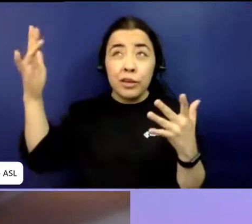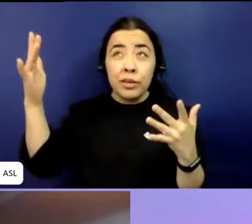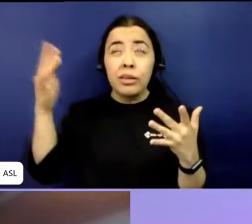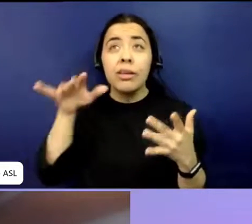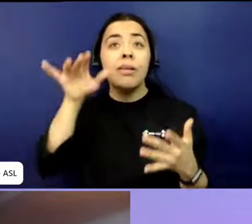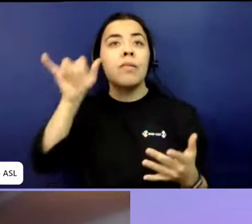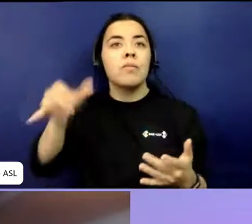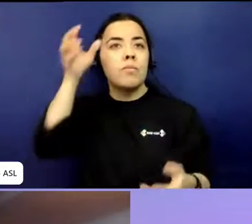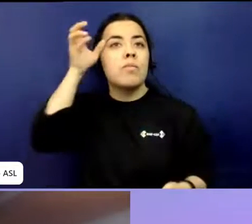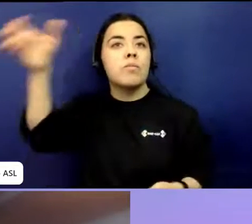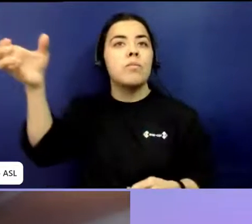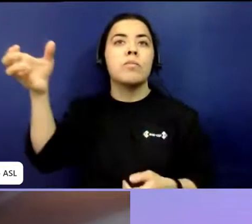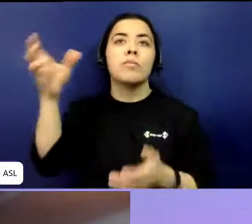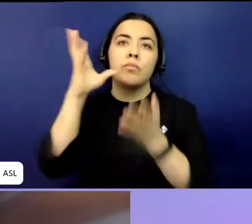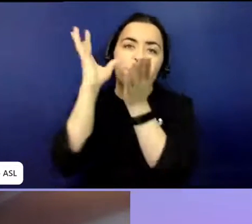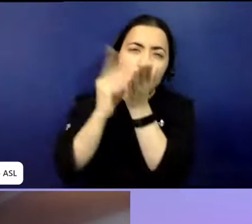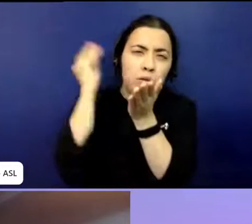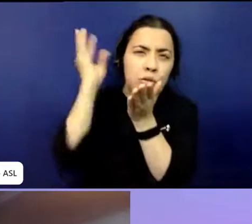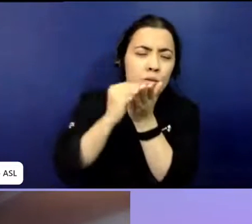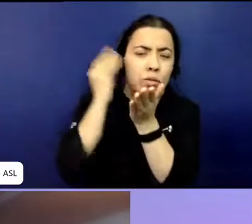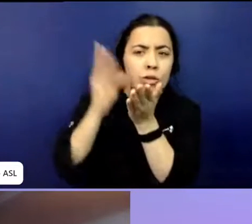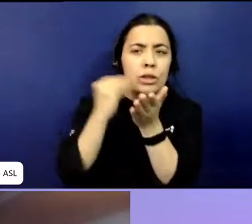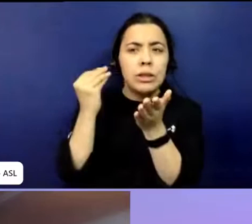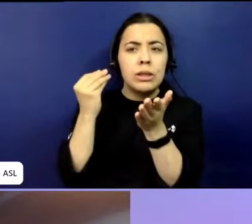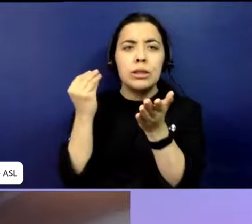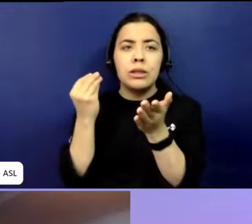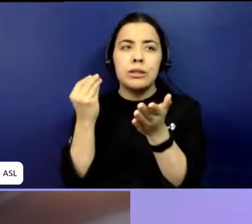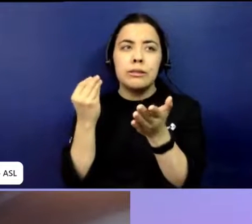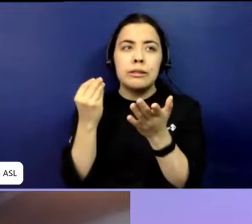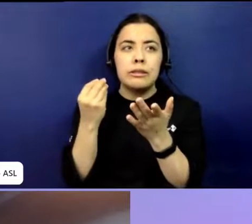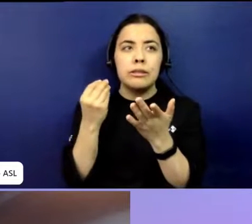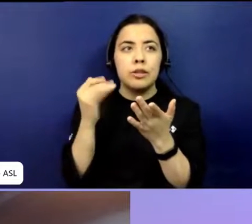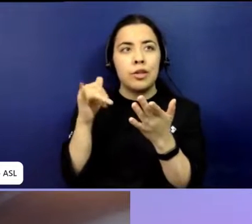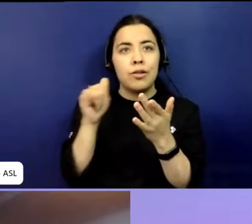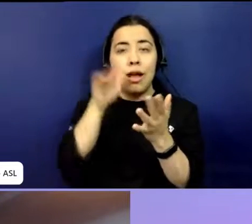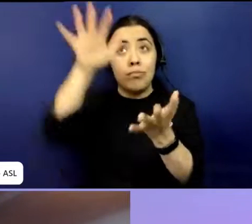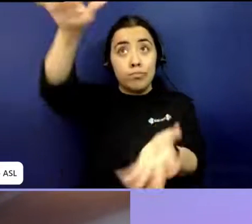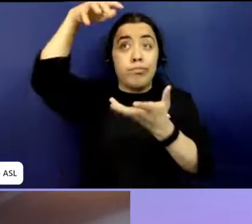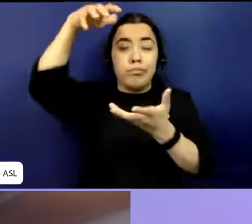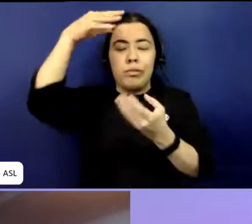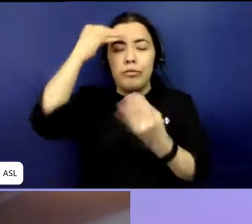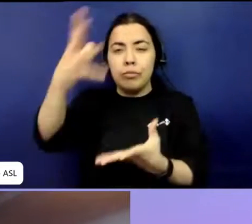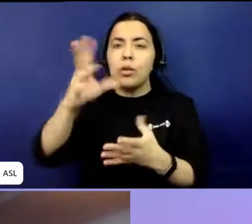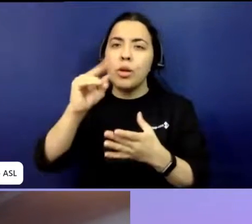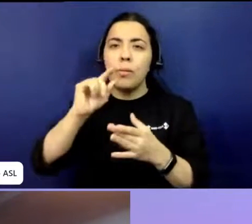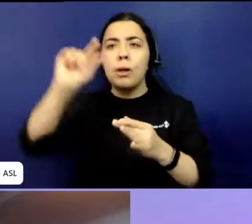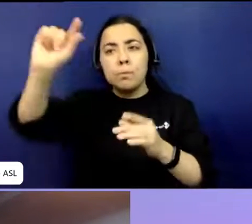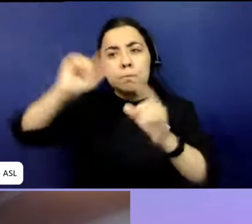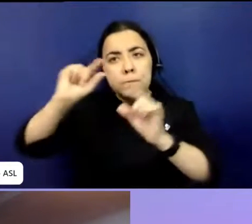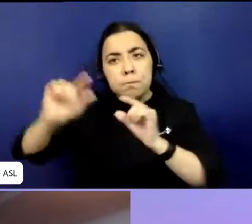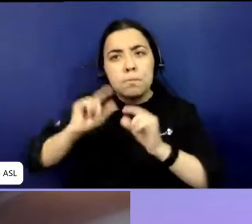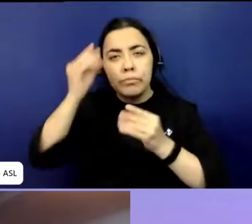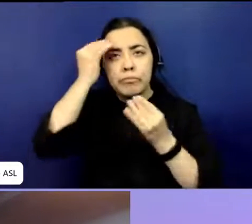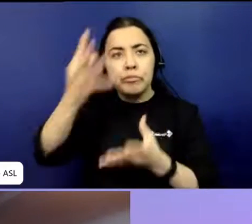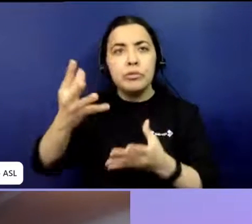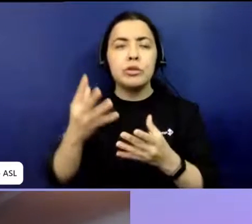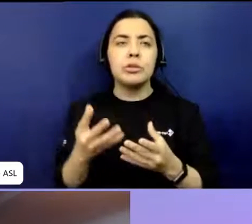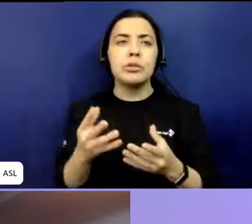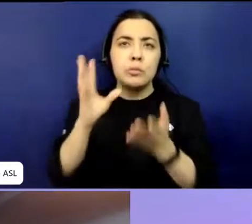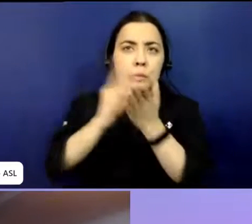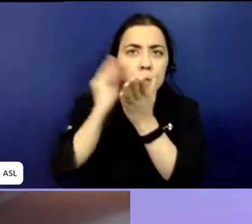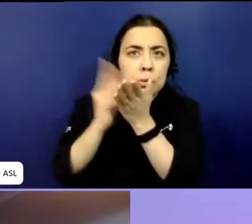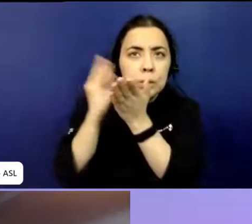of learning bite-sized information, having